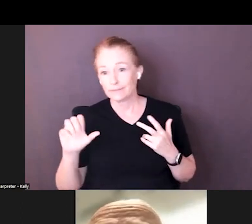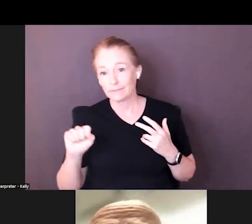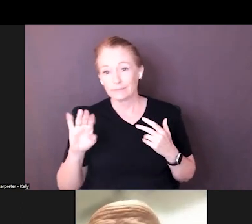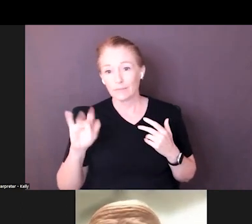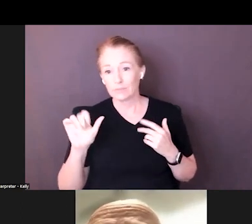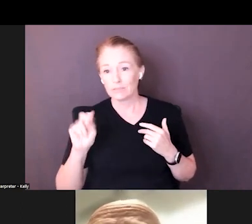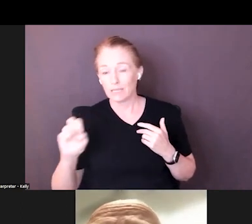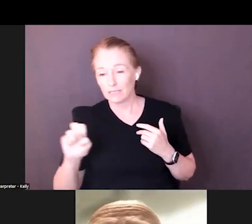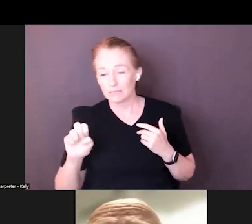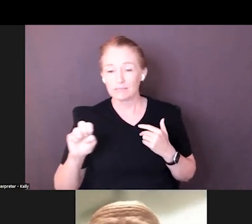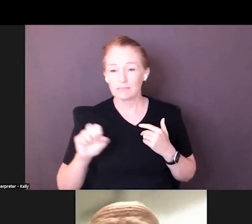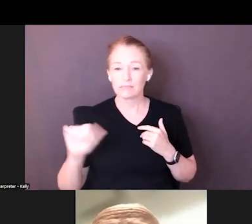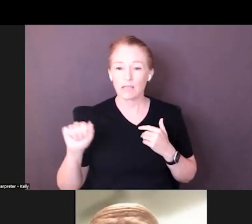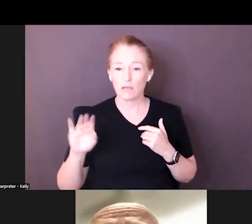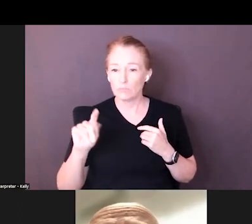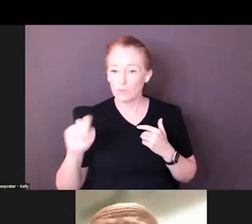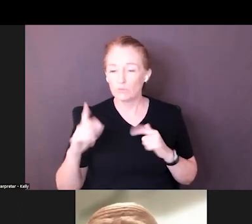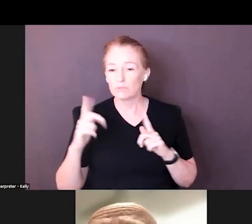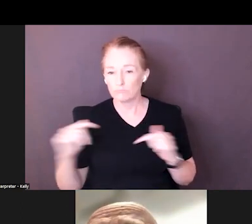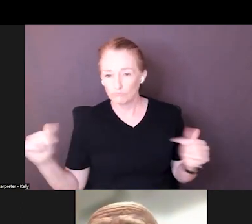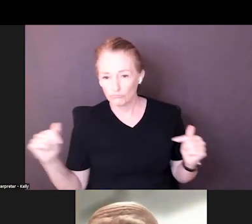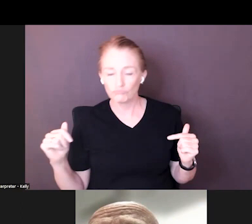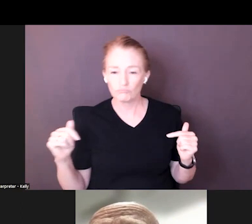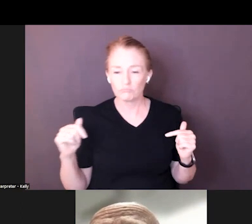Given our presentation today, really,